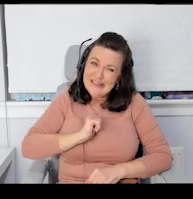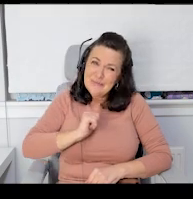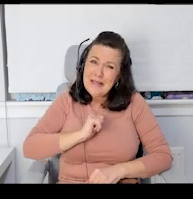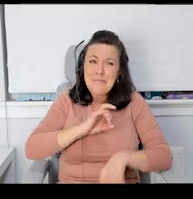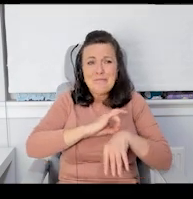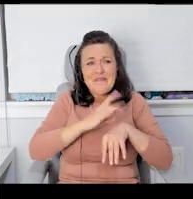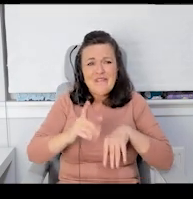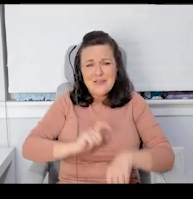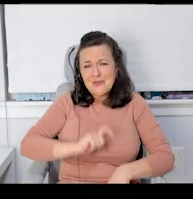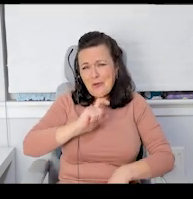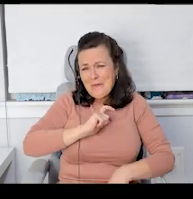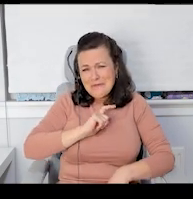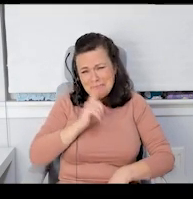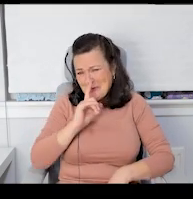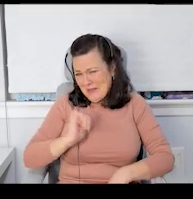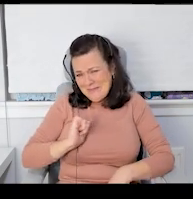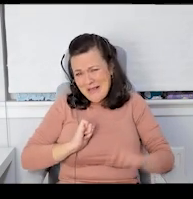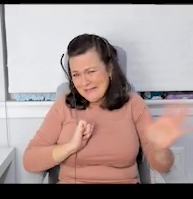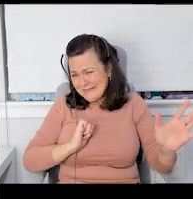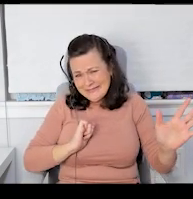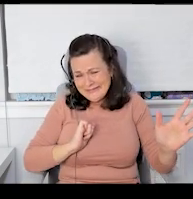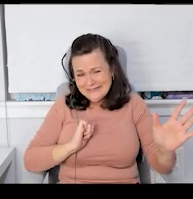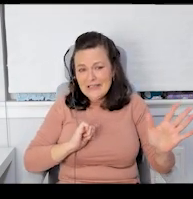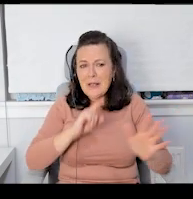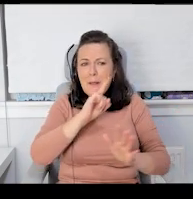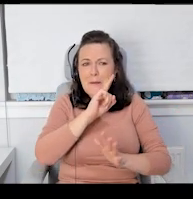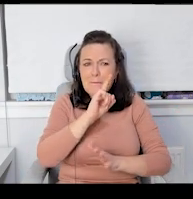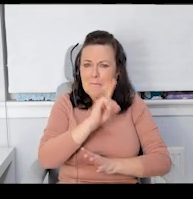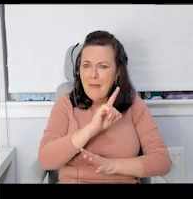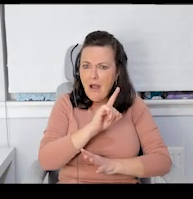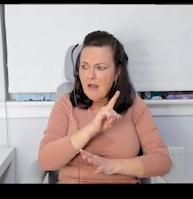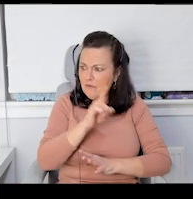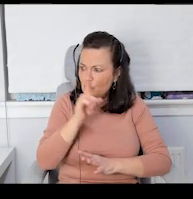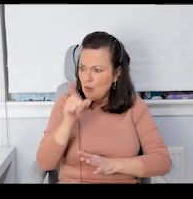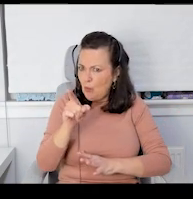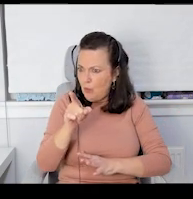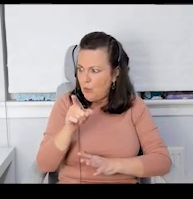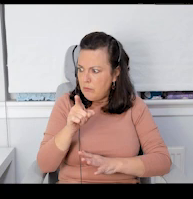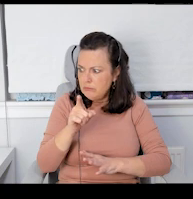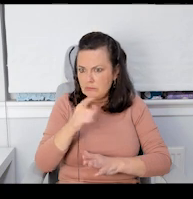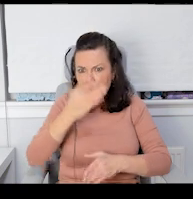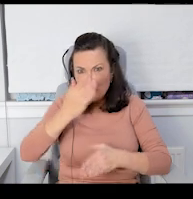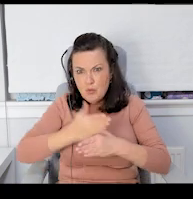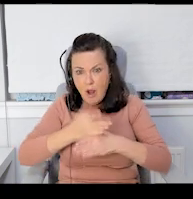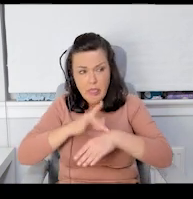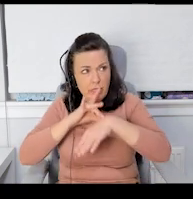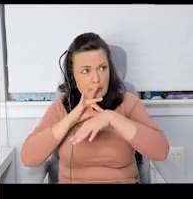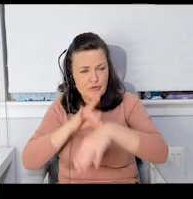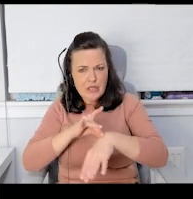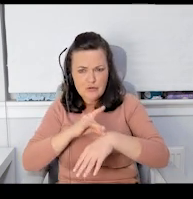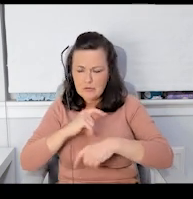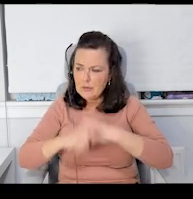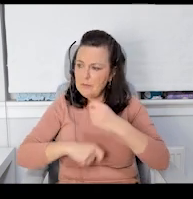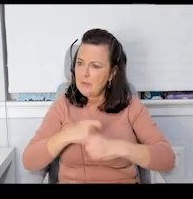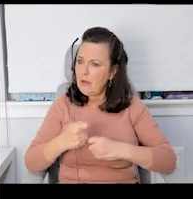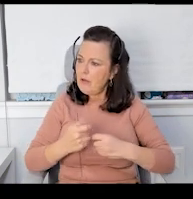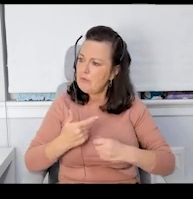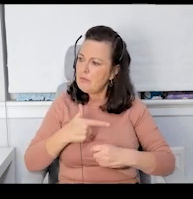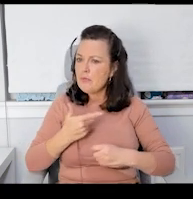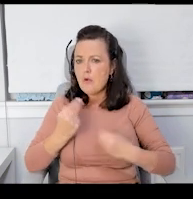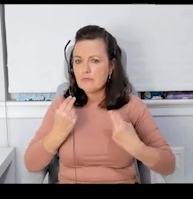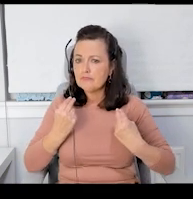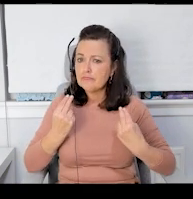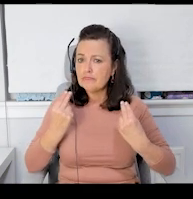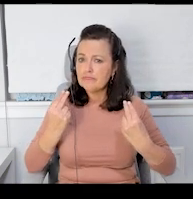confident, but with the FA, the MA, the GA, that can happen. And you really get this leg up. I always kind of